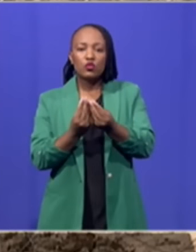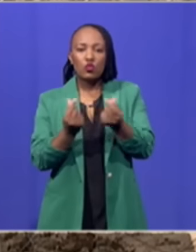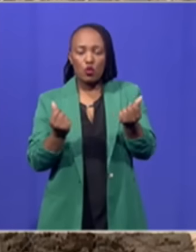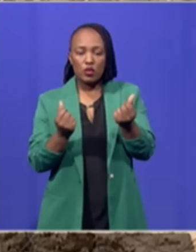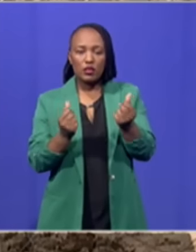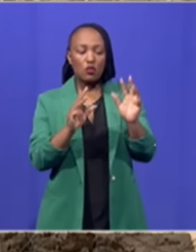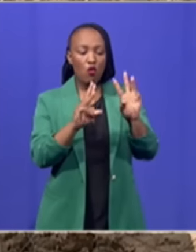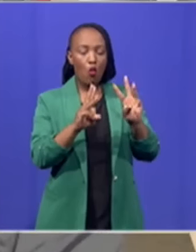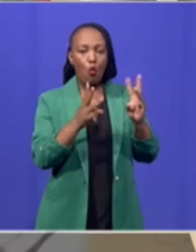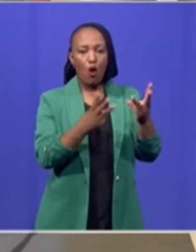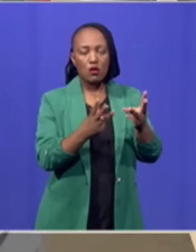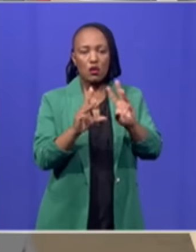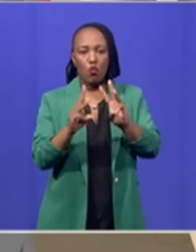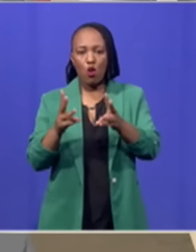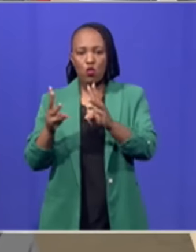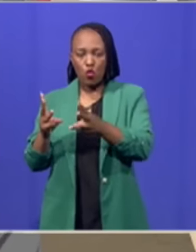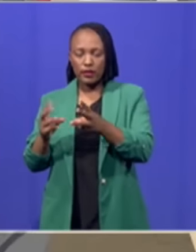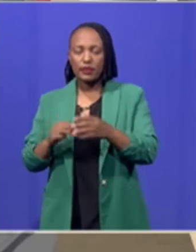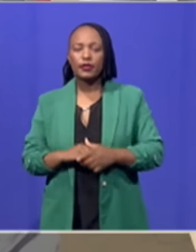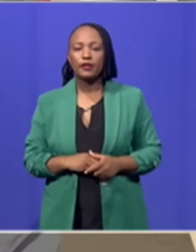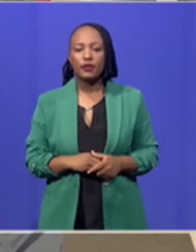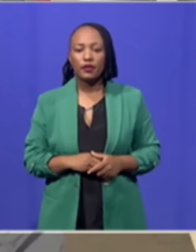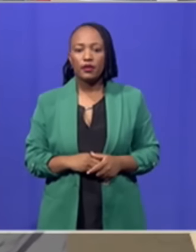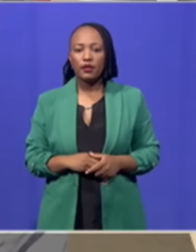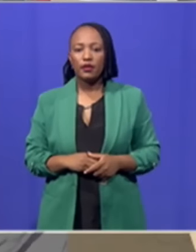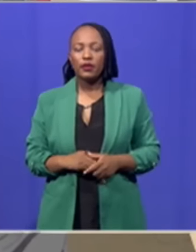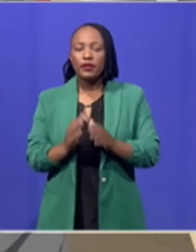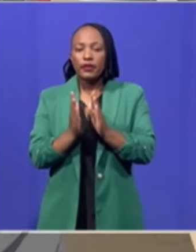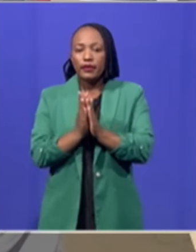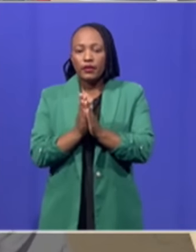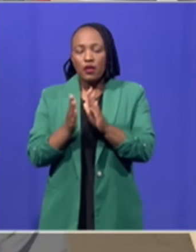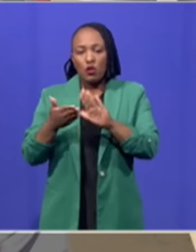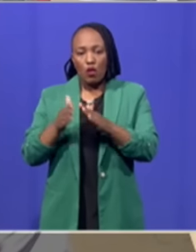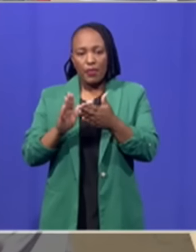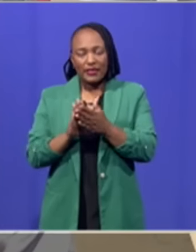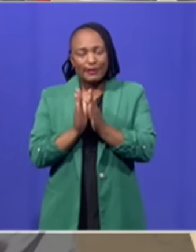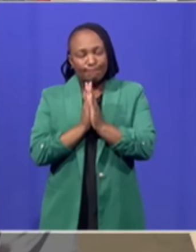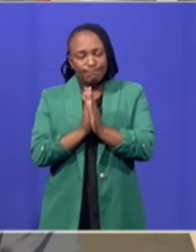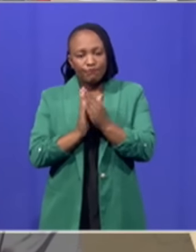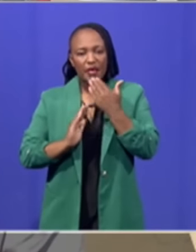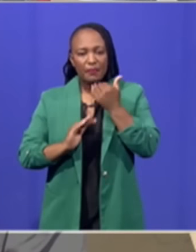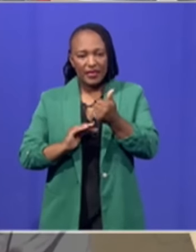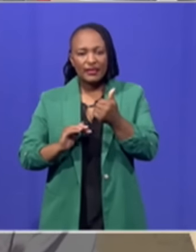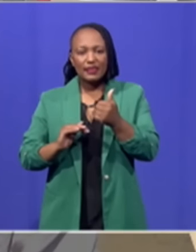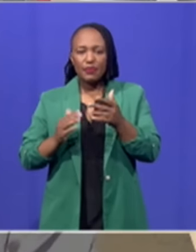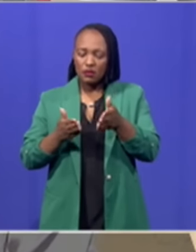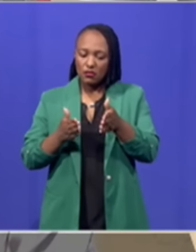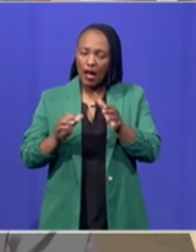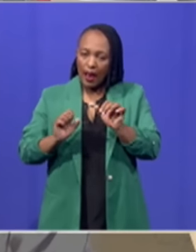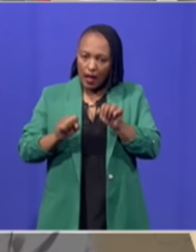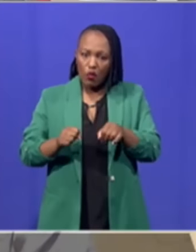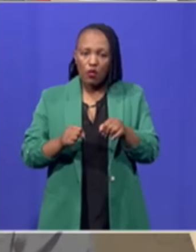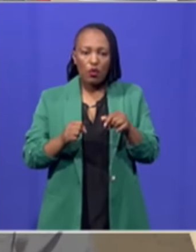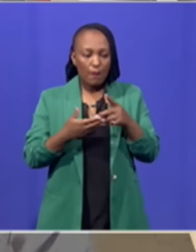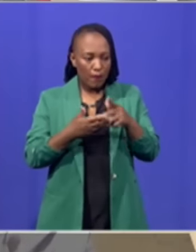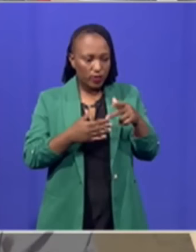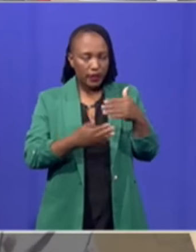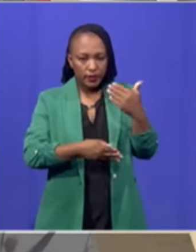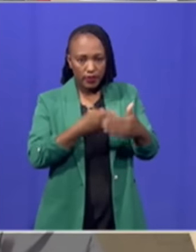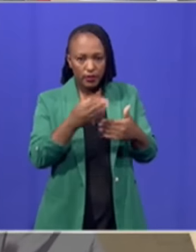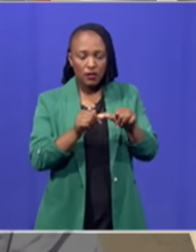teng enngwe le enngwe. Re kgothaletsa setjhaba hore se lokolle project ena e tswele pele hobaneng ha re dutse tjenana re utlwa monko